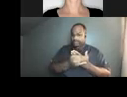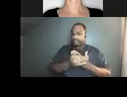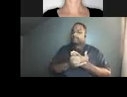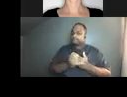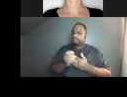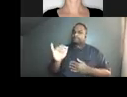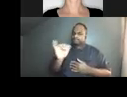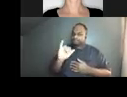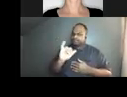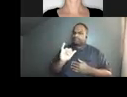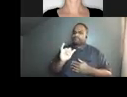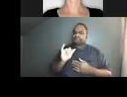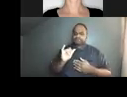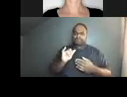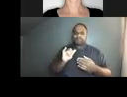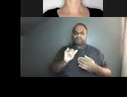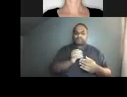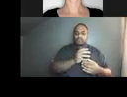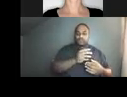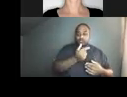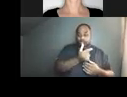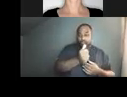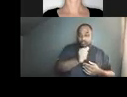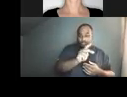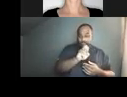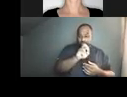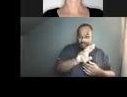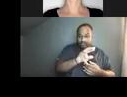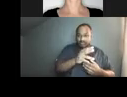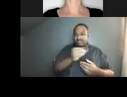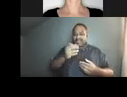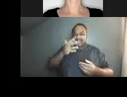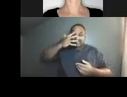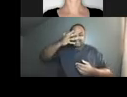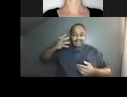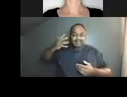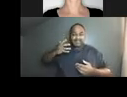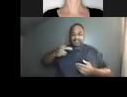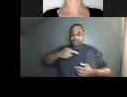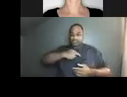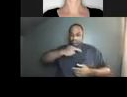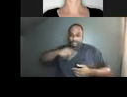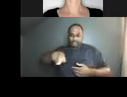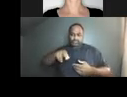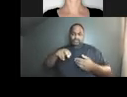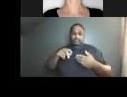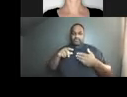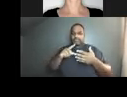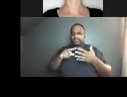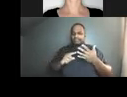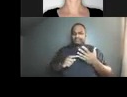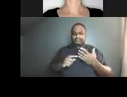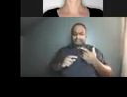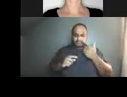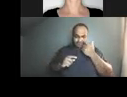crosses the borders between gender and migration, ethnicity, religion. They use humor,